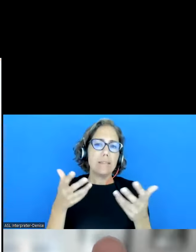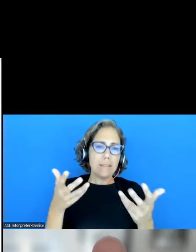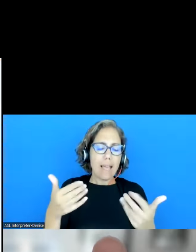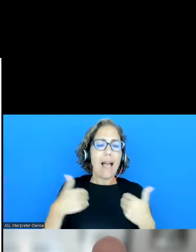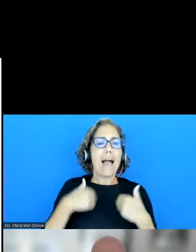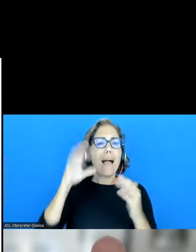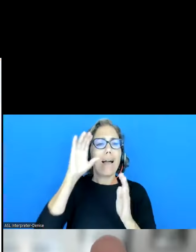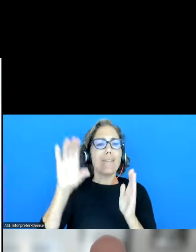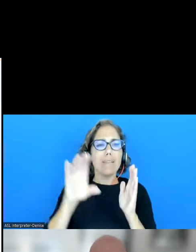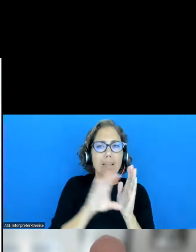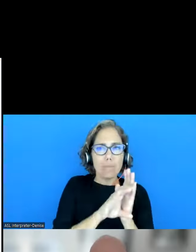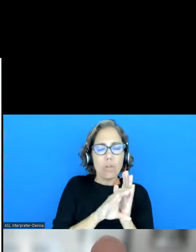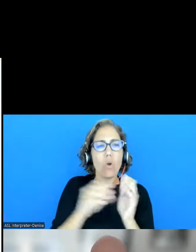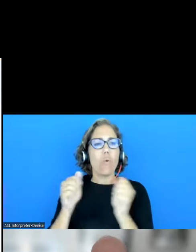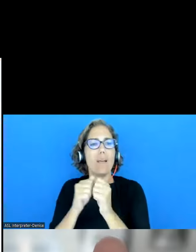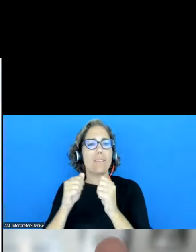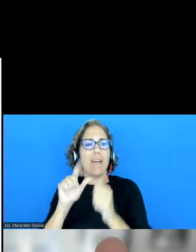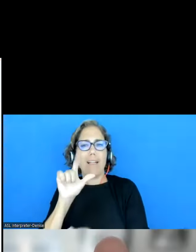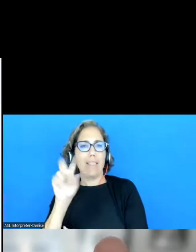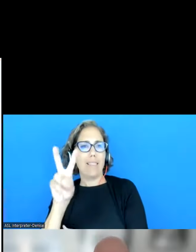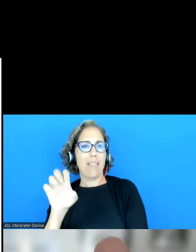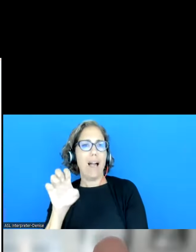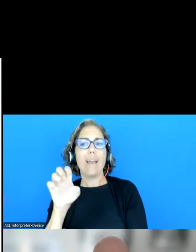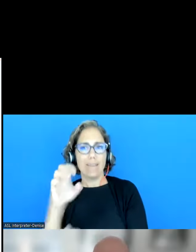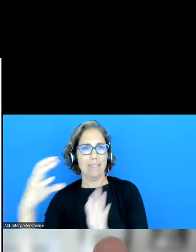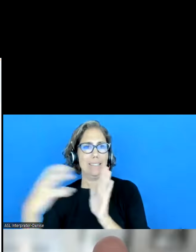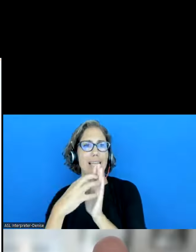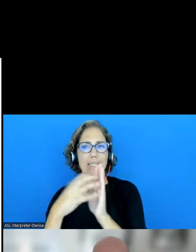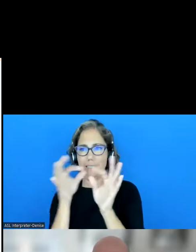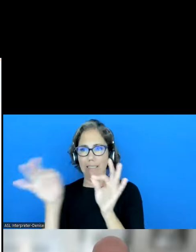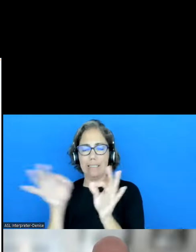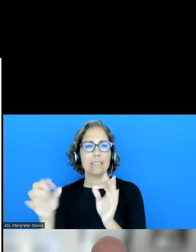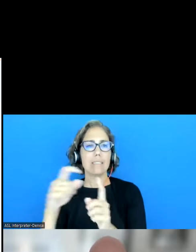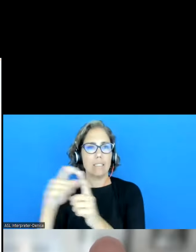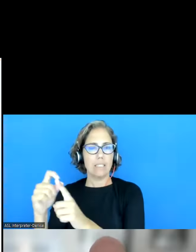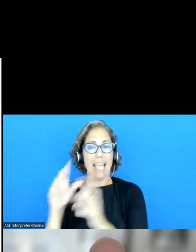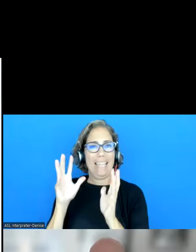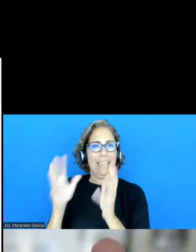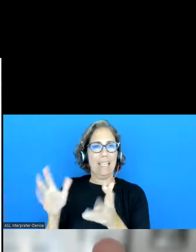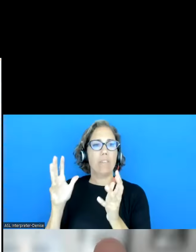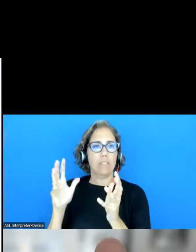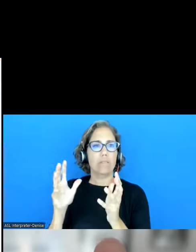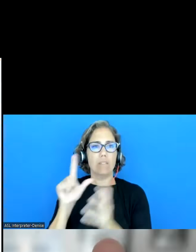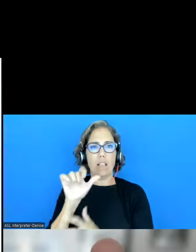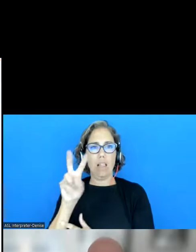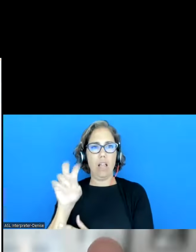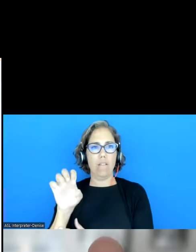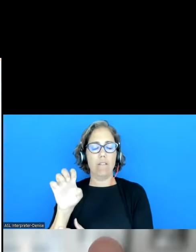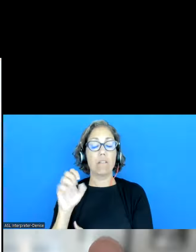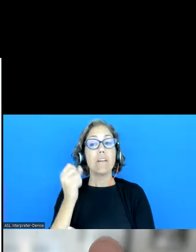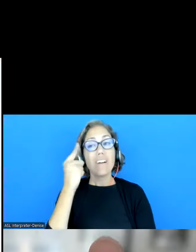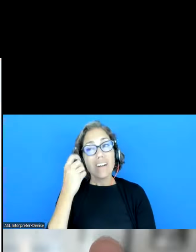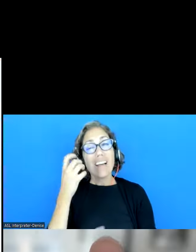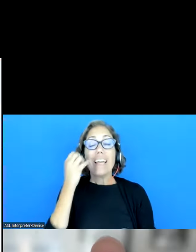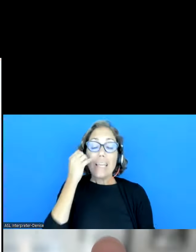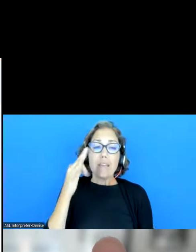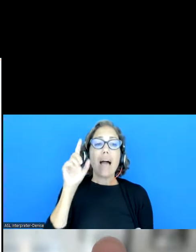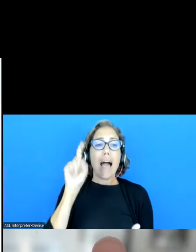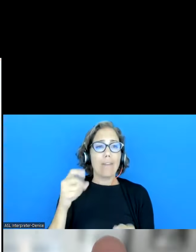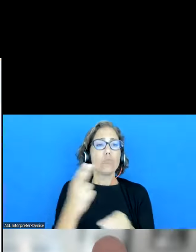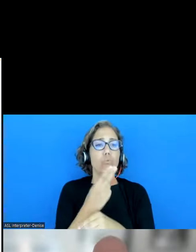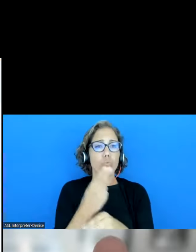images alongside live text on the screen to leave all the text as live text. But if you have to use them, you